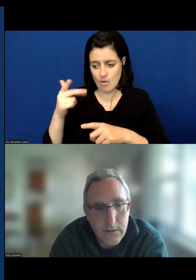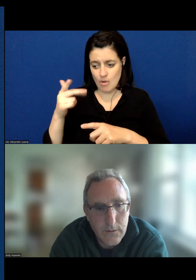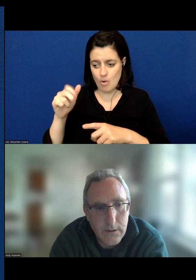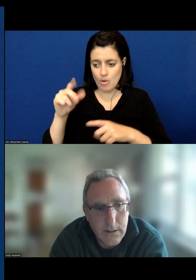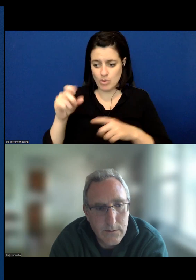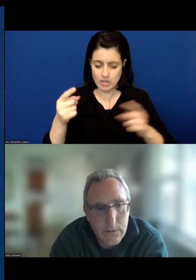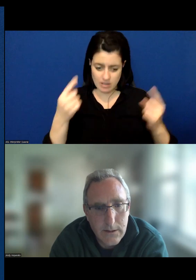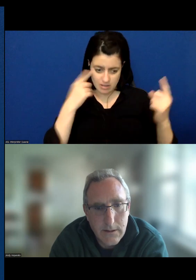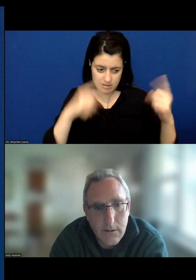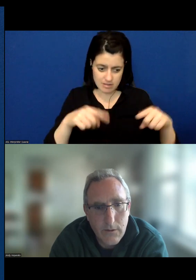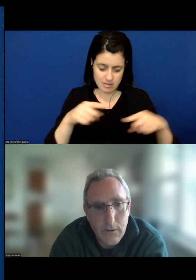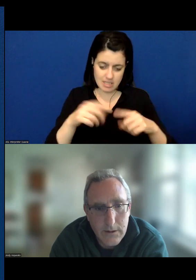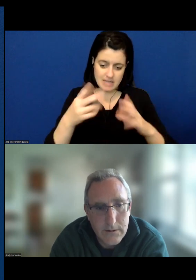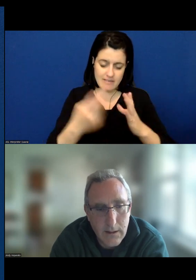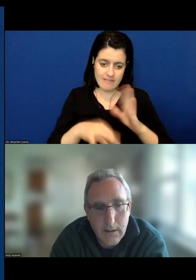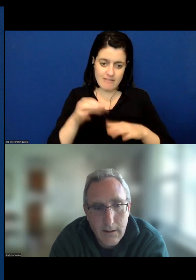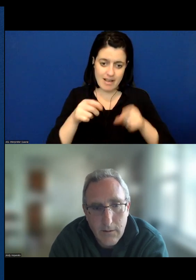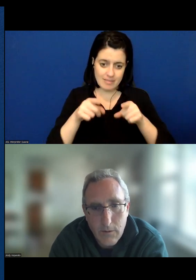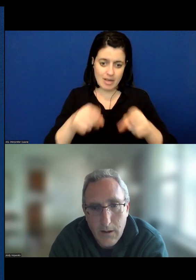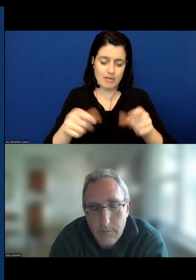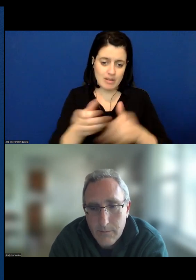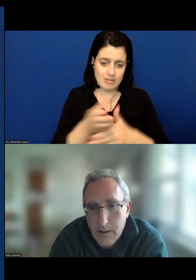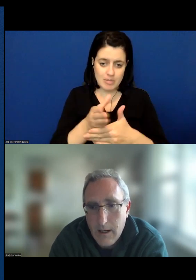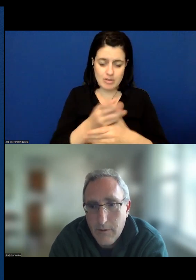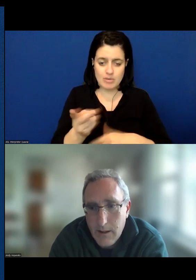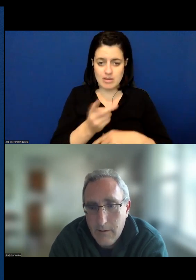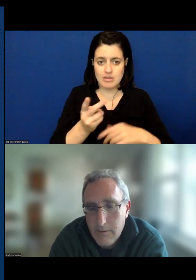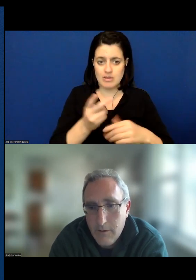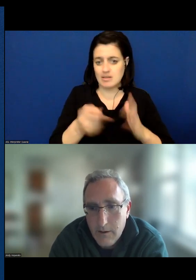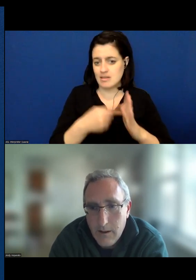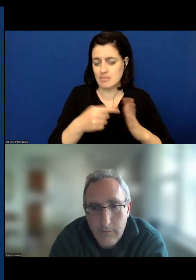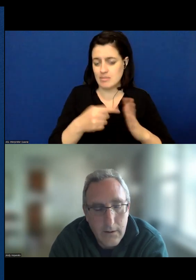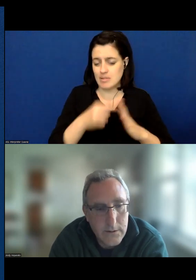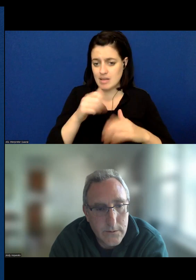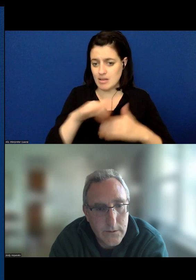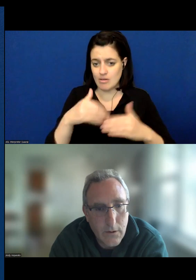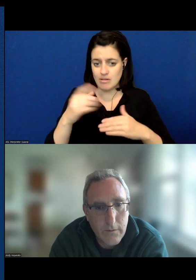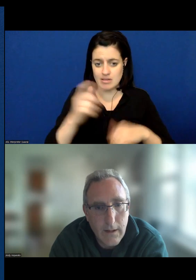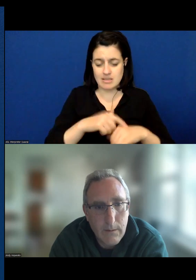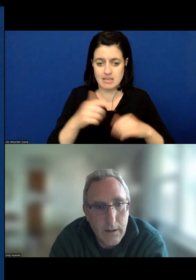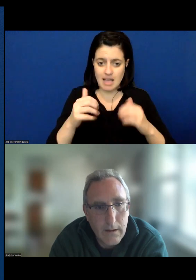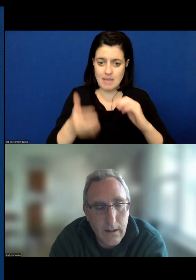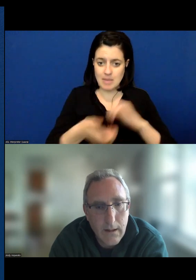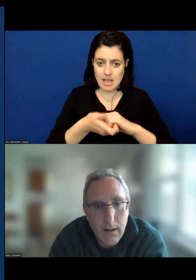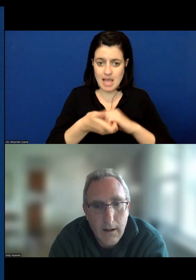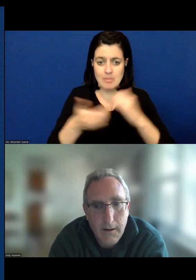these two constituencies that don't always collaborate, even though a lot of our issues are